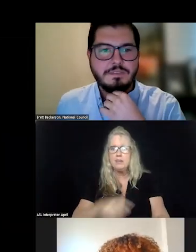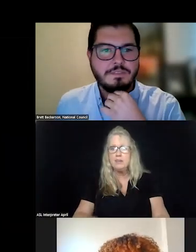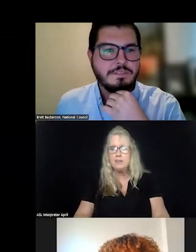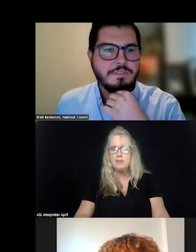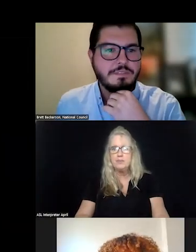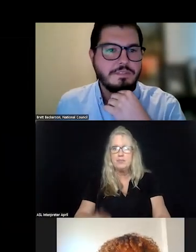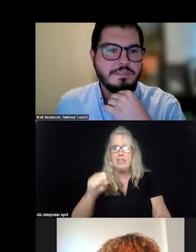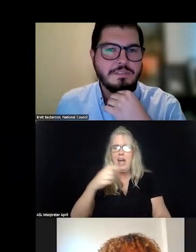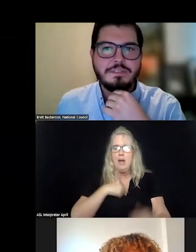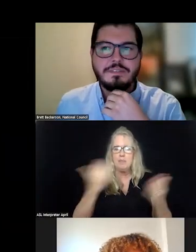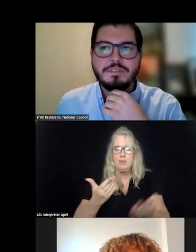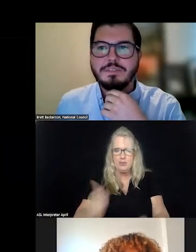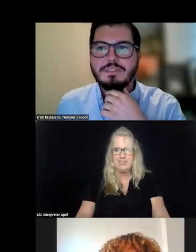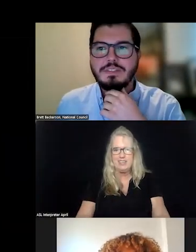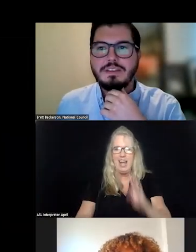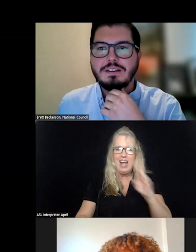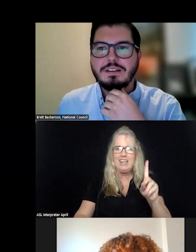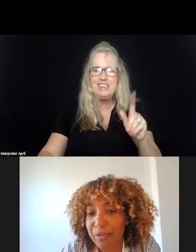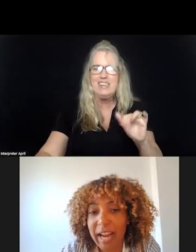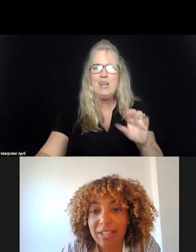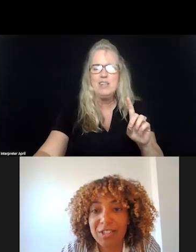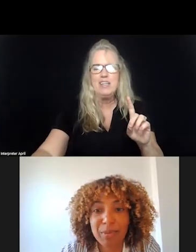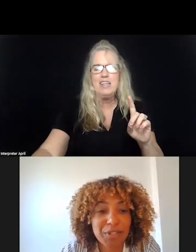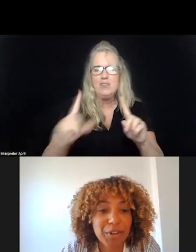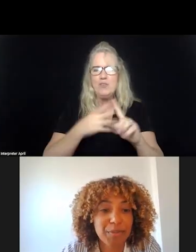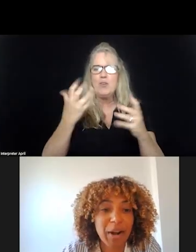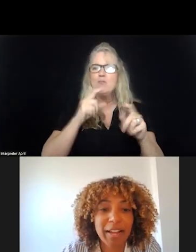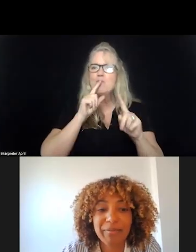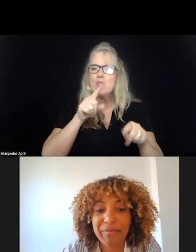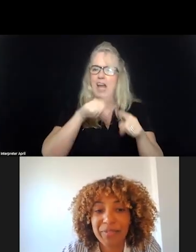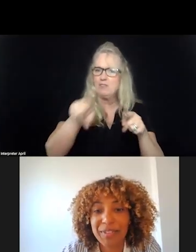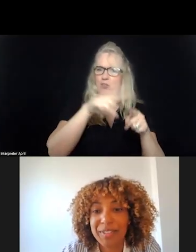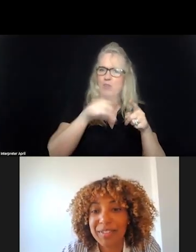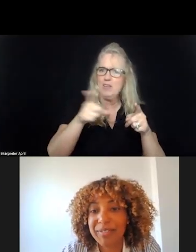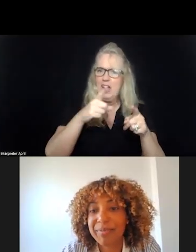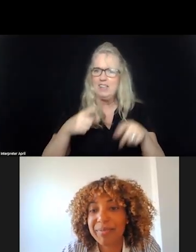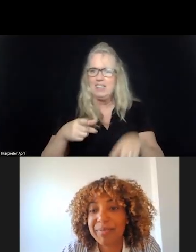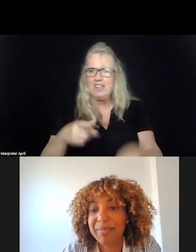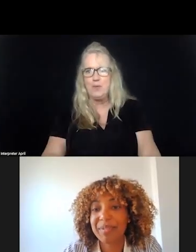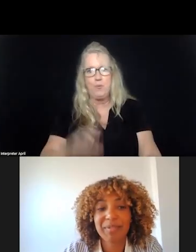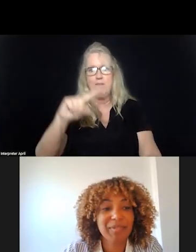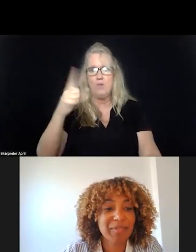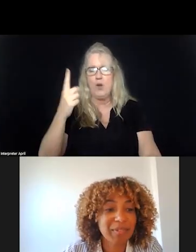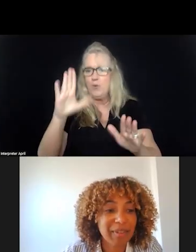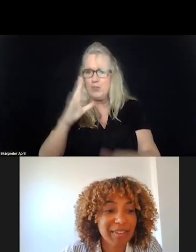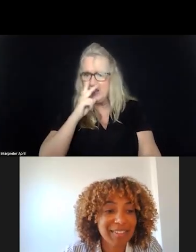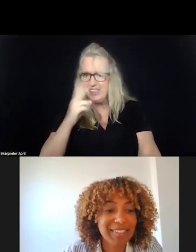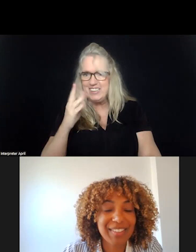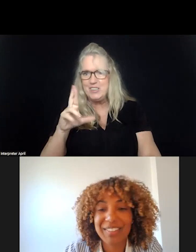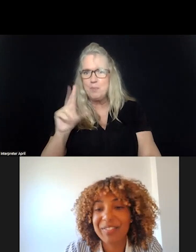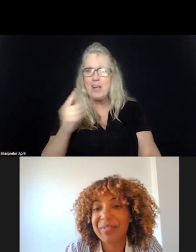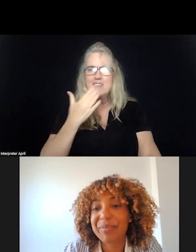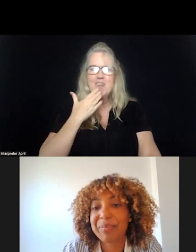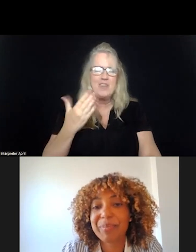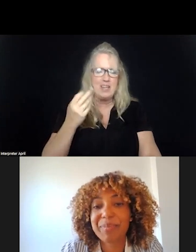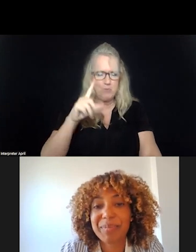Yeah, I'm here. Hi, David. Let me pass to you for your reactions on what you heard from Brett. First, it's always great to see Brett. So thanks, Brett, for a